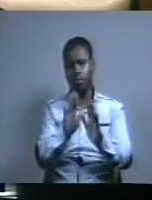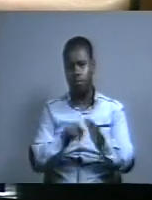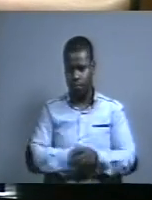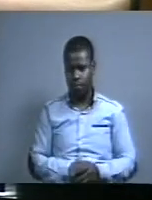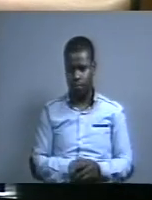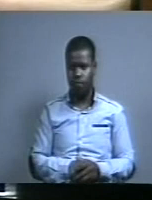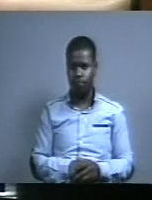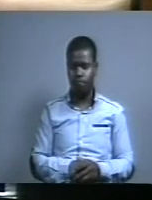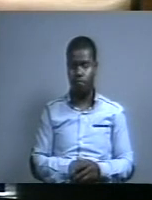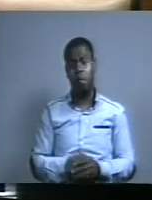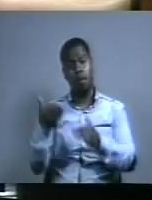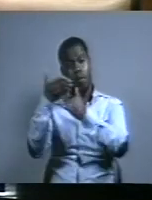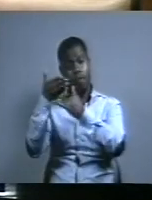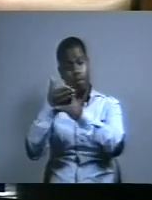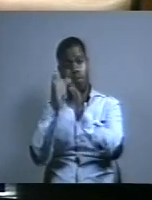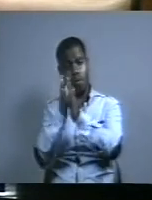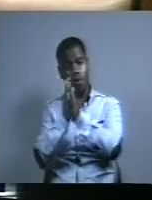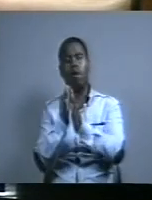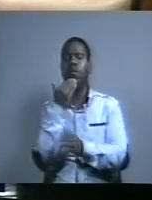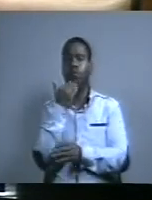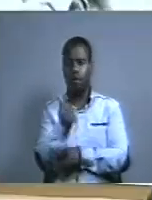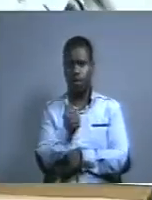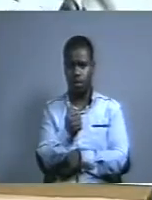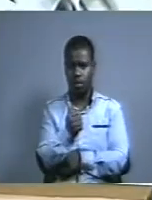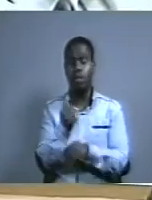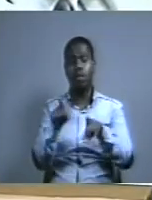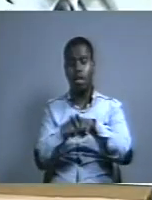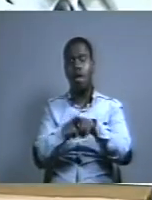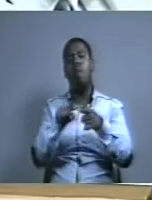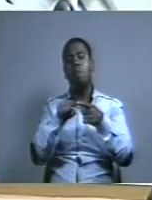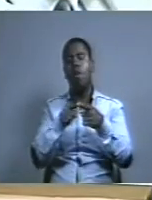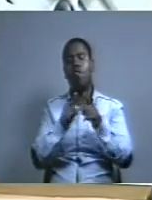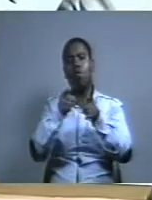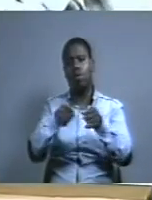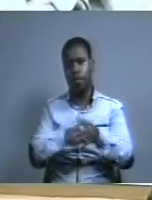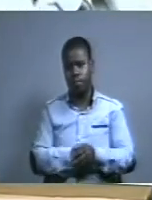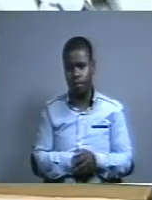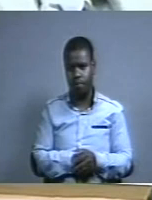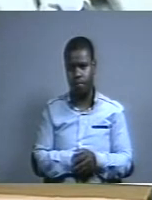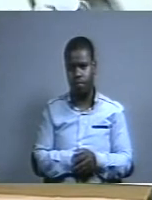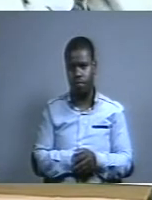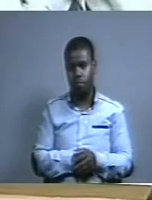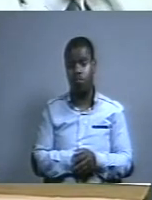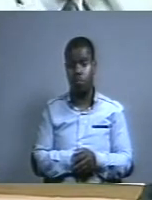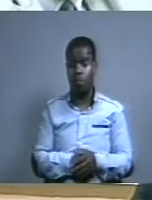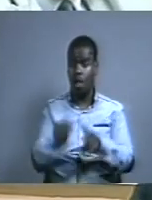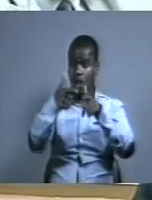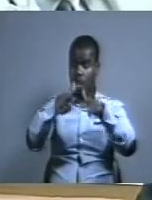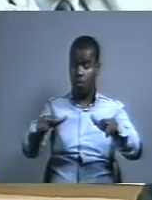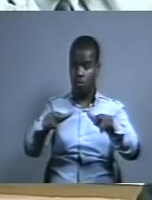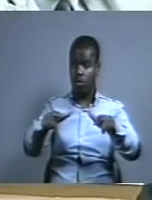Madam Speaker, may I address you still further on this point of order? Using offensive language,